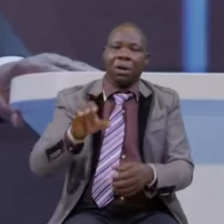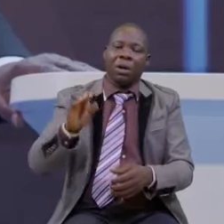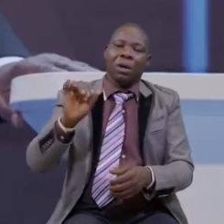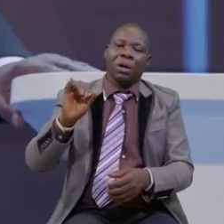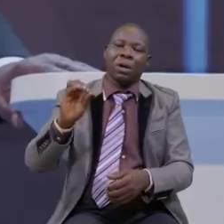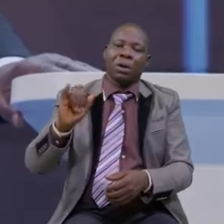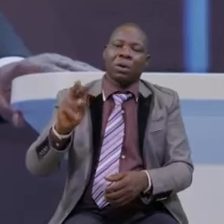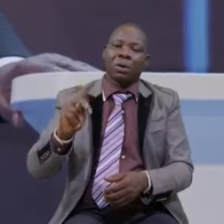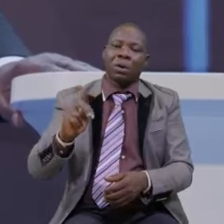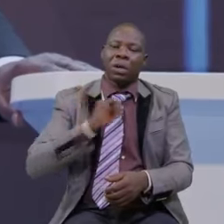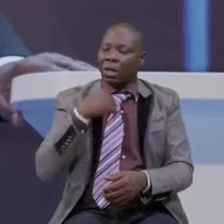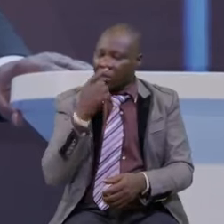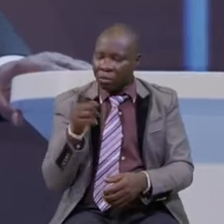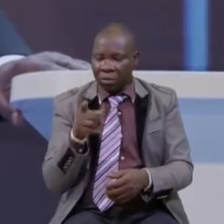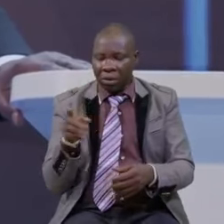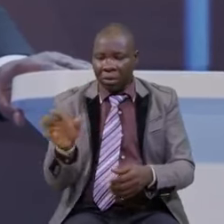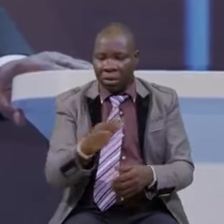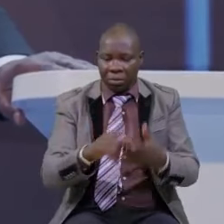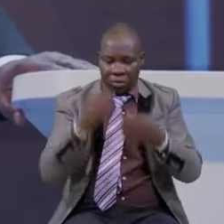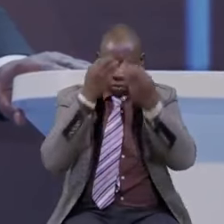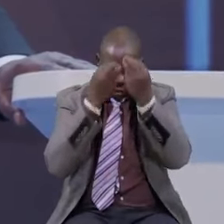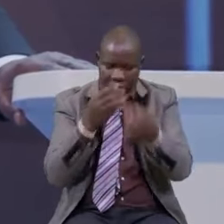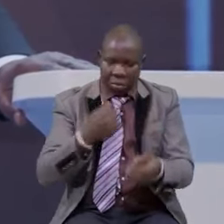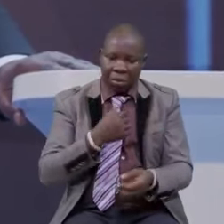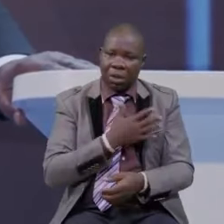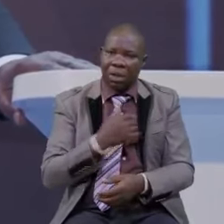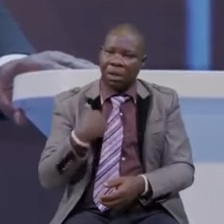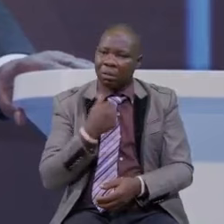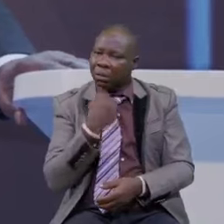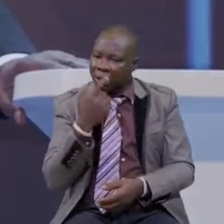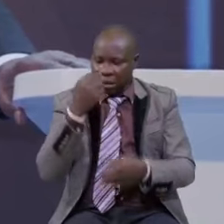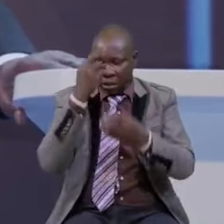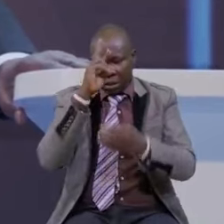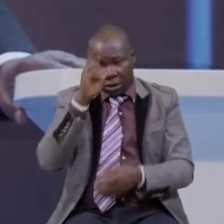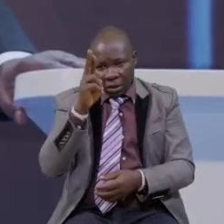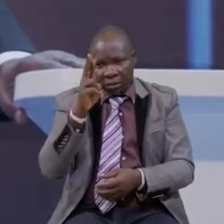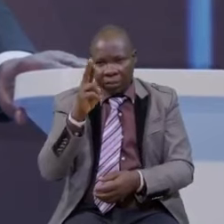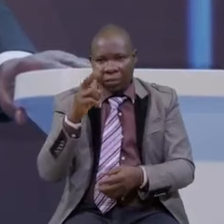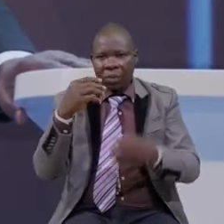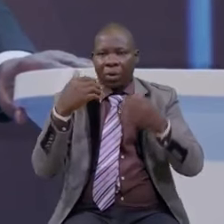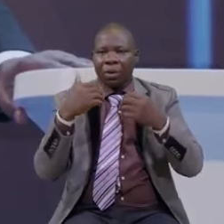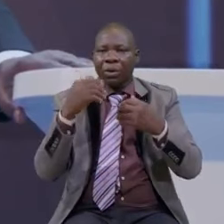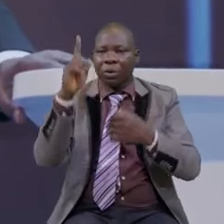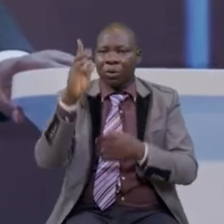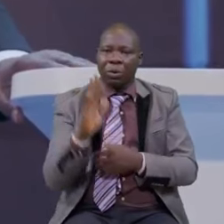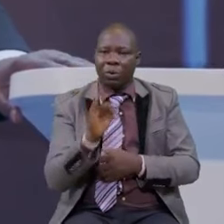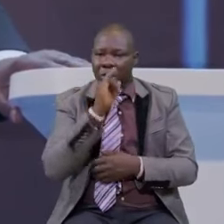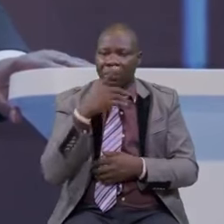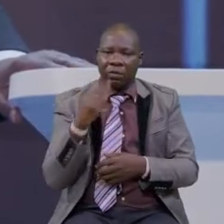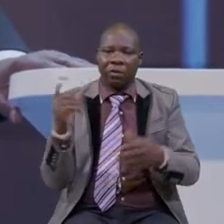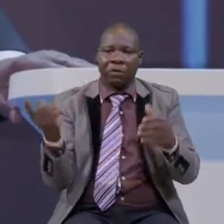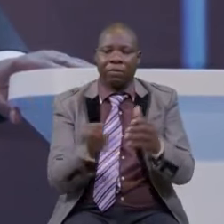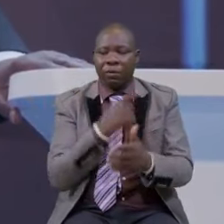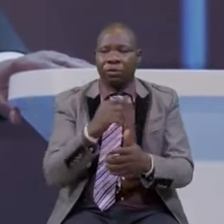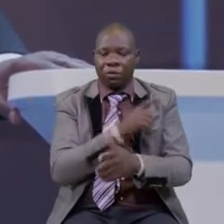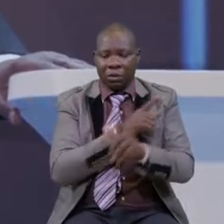me. I would say, sir, God is the first Lord, the first